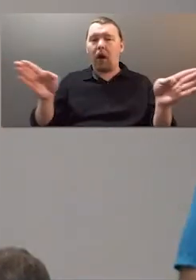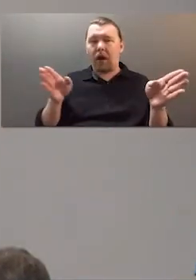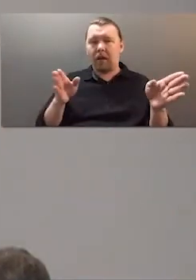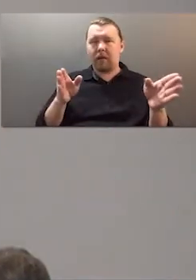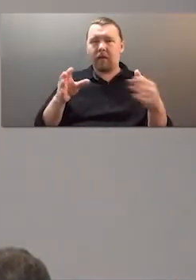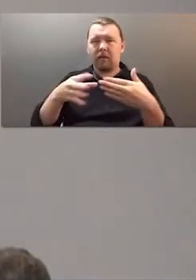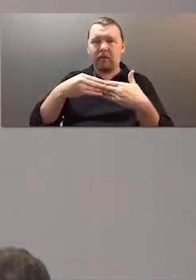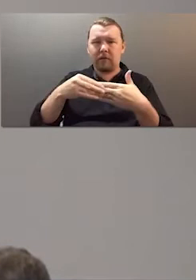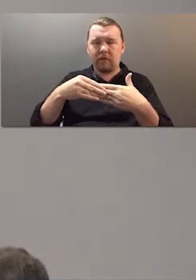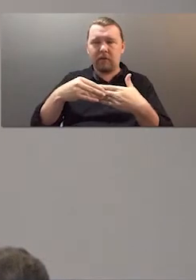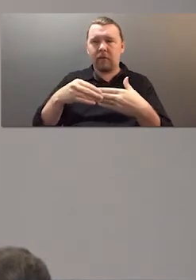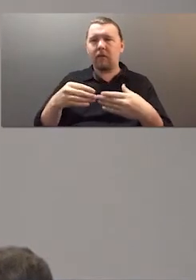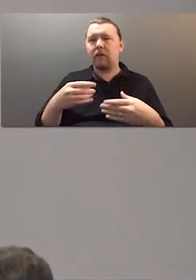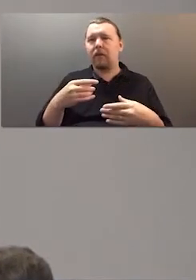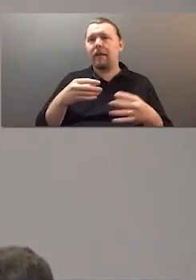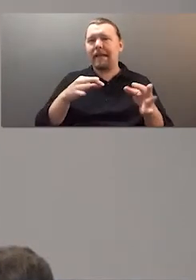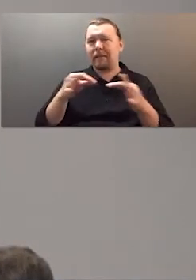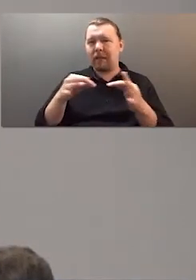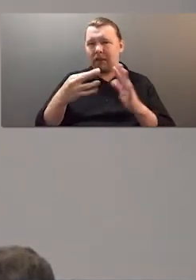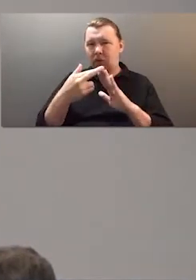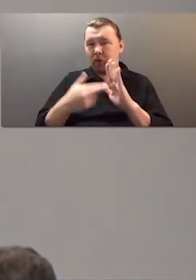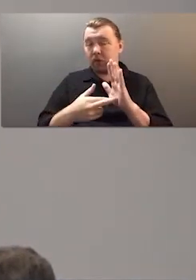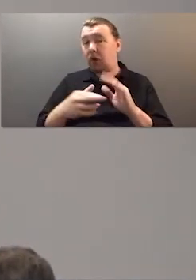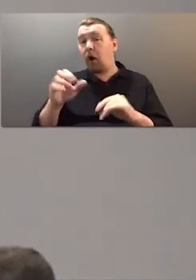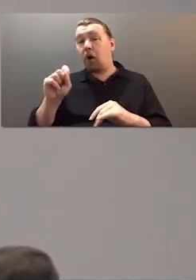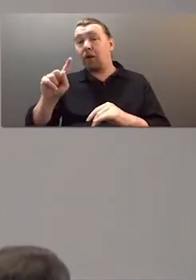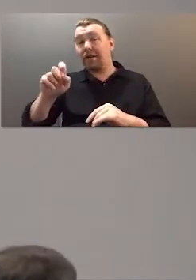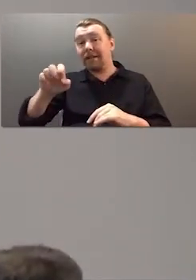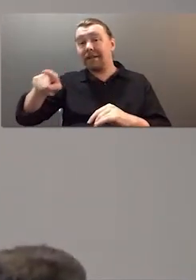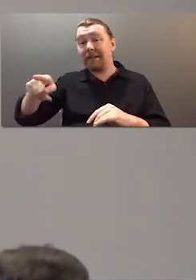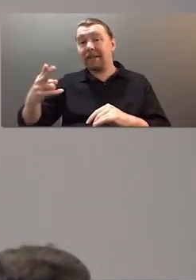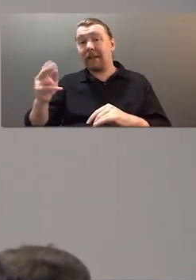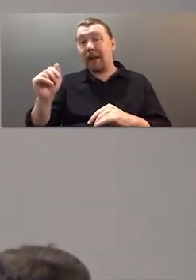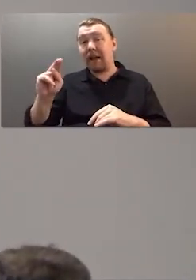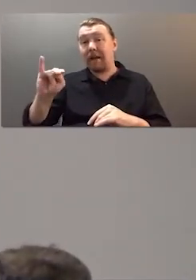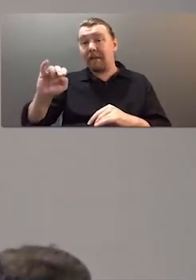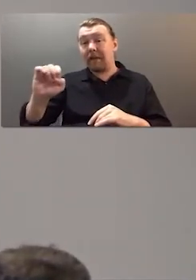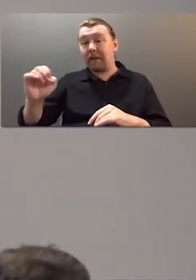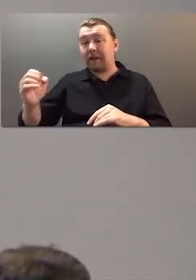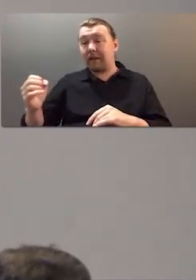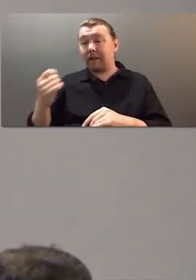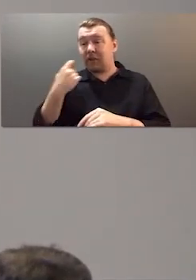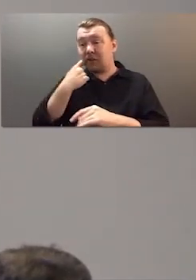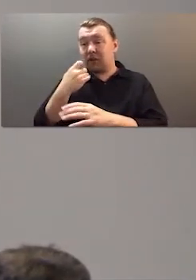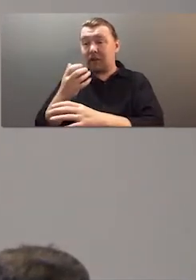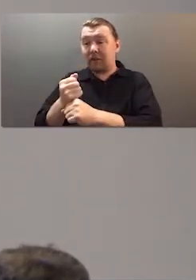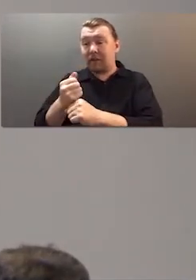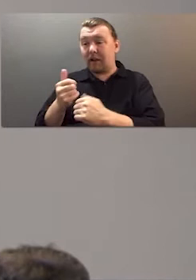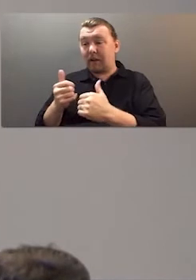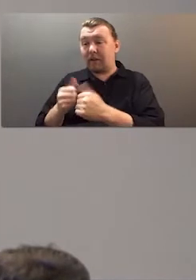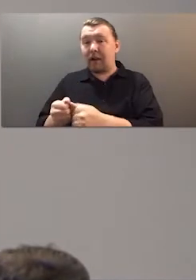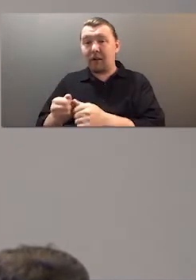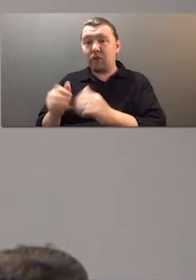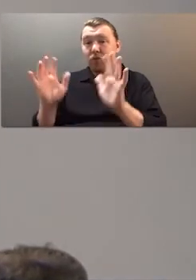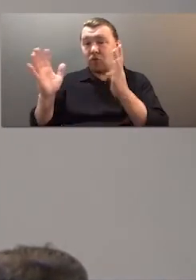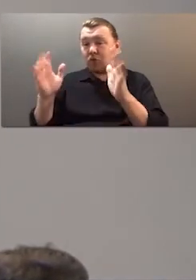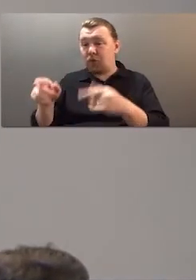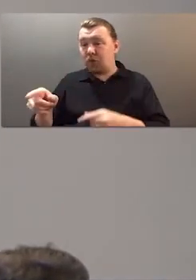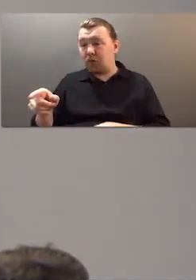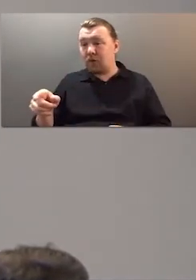you, Steph. Steph here just got a text message saying, hey, can you give it up for Steph? Go here, Steph.